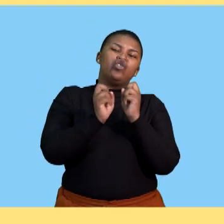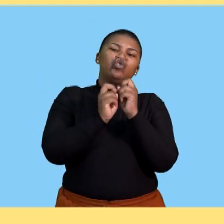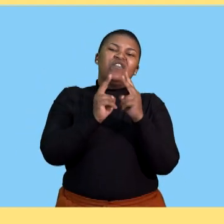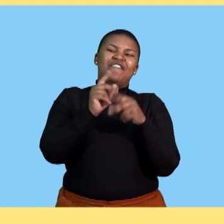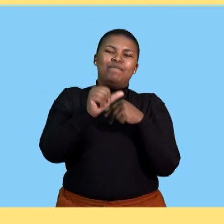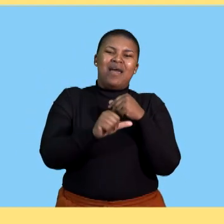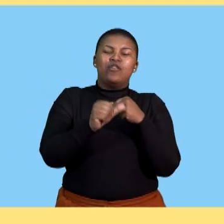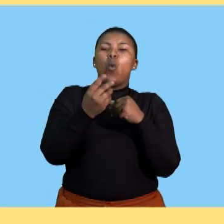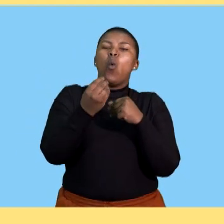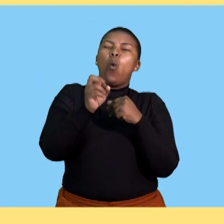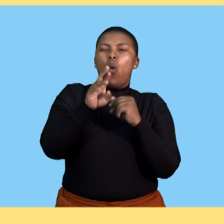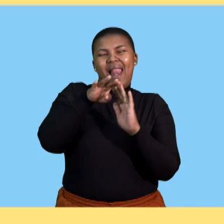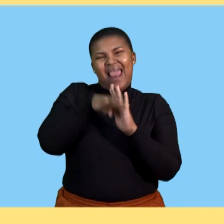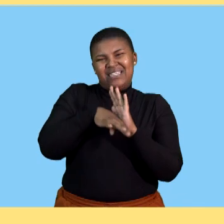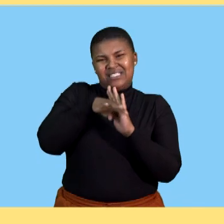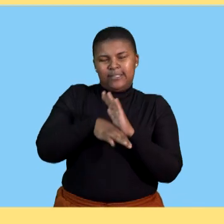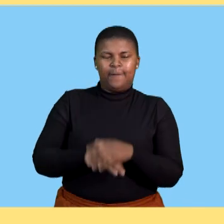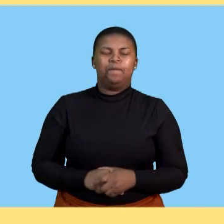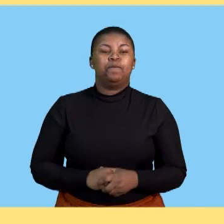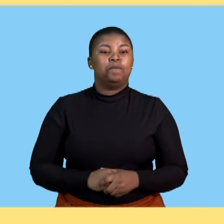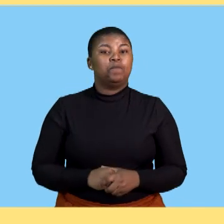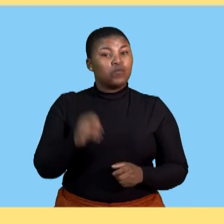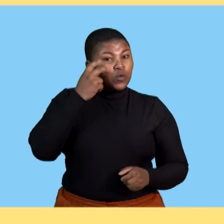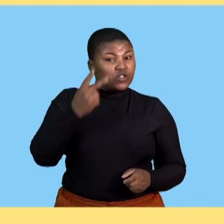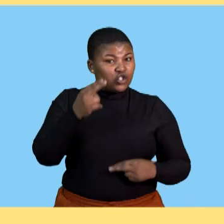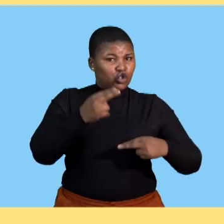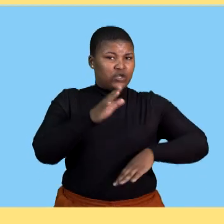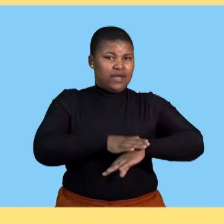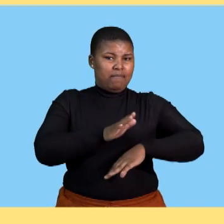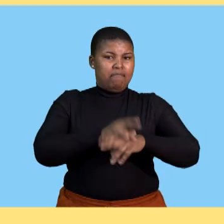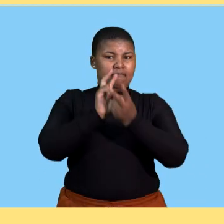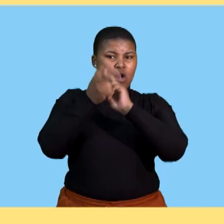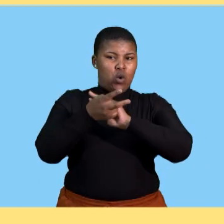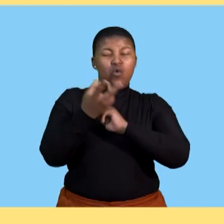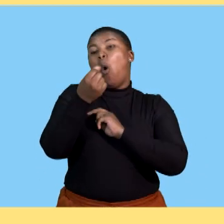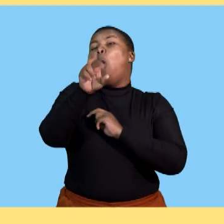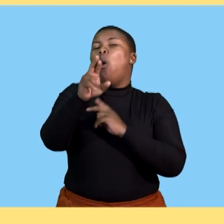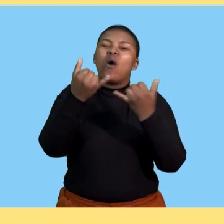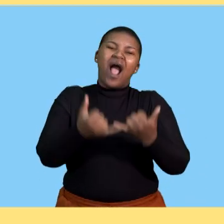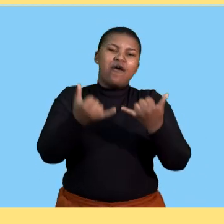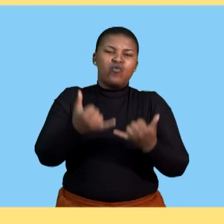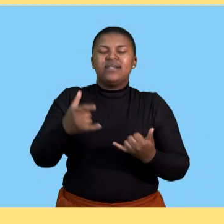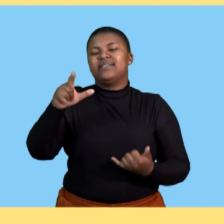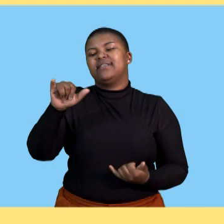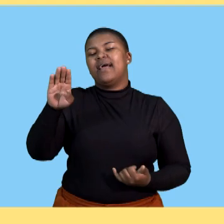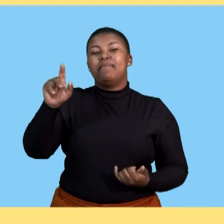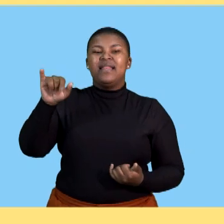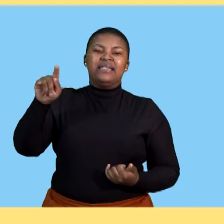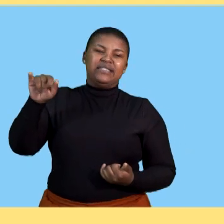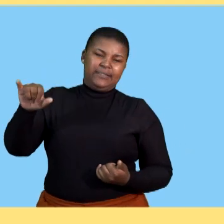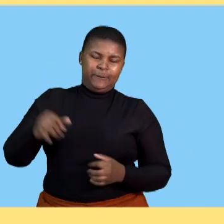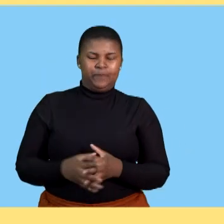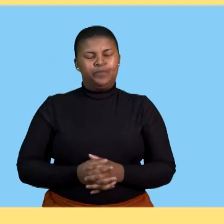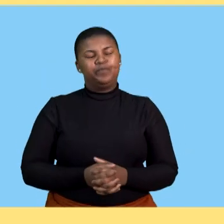or less. All right. So hence you see here short-term loan or current portion of the